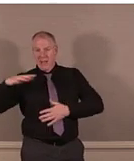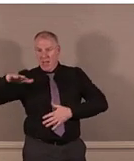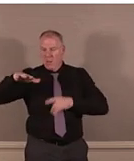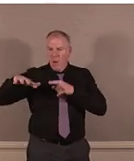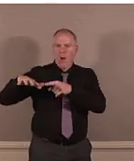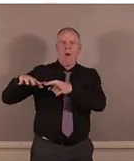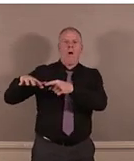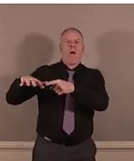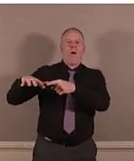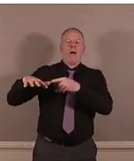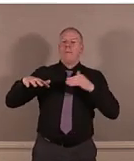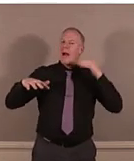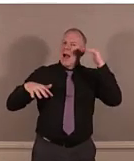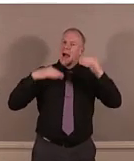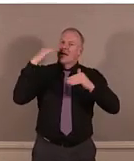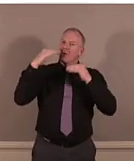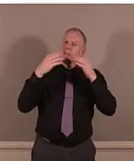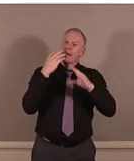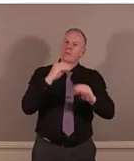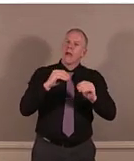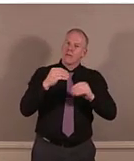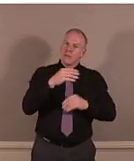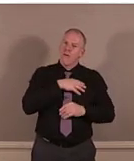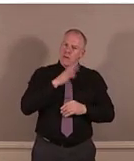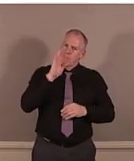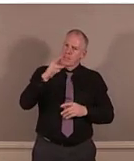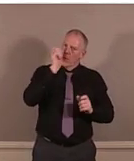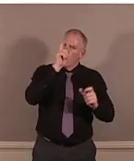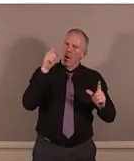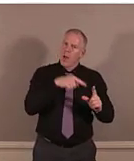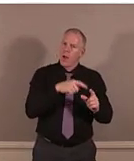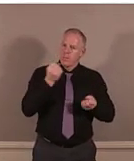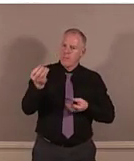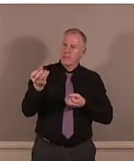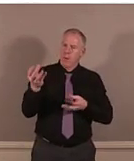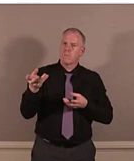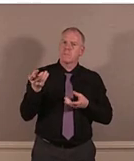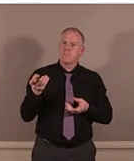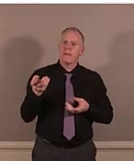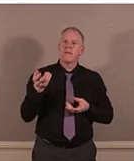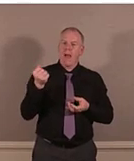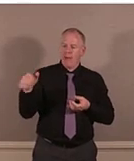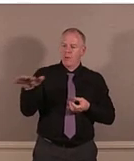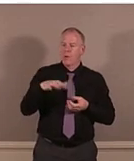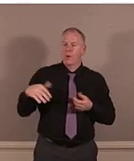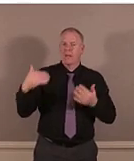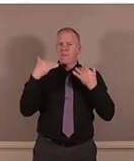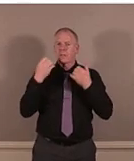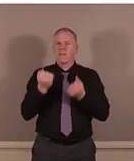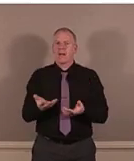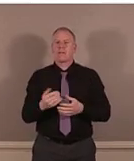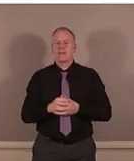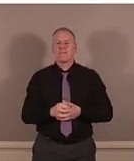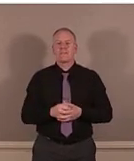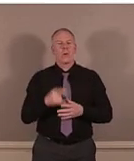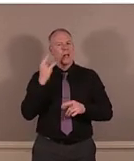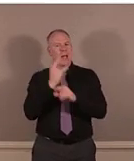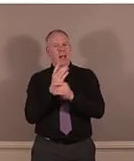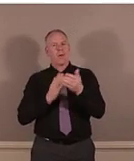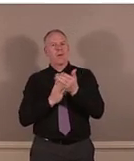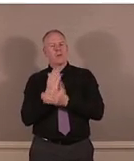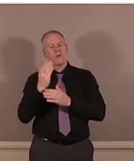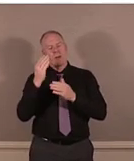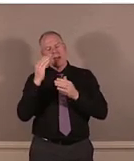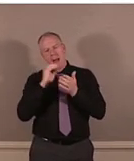area, and the adult education officers will be aware of that information because they have all the local information available. It'll help you with your